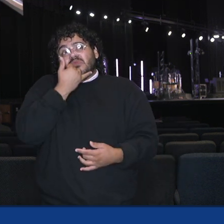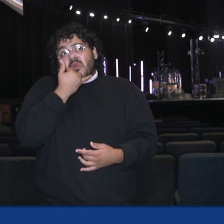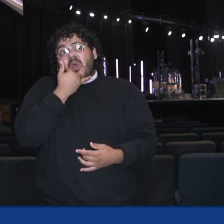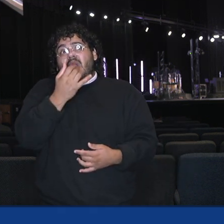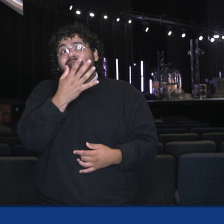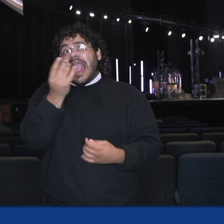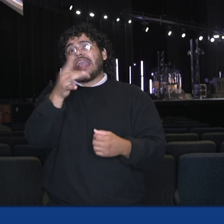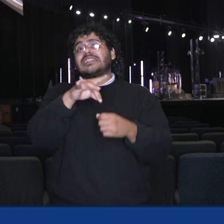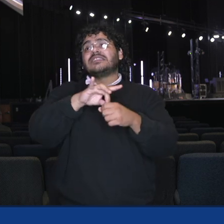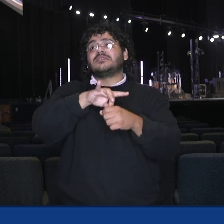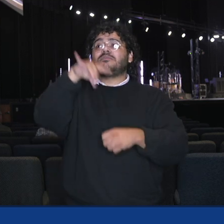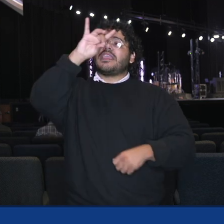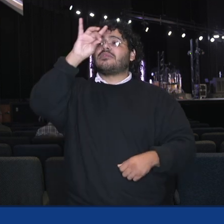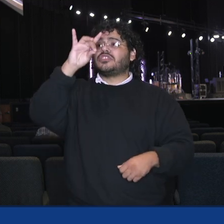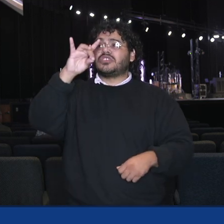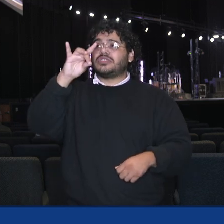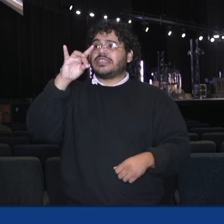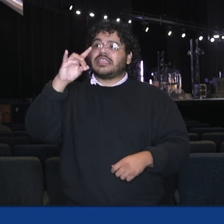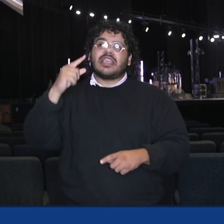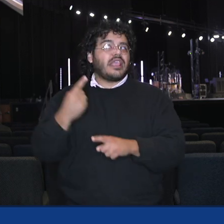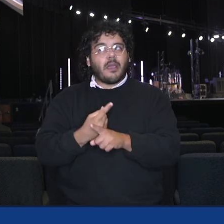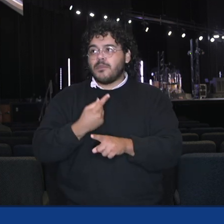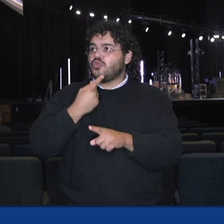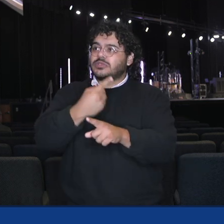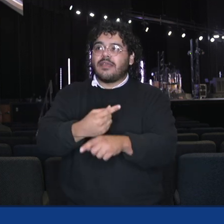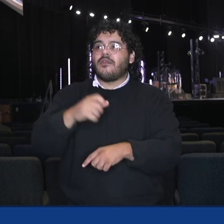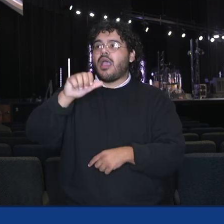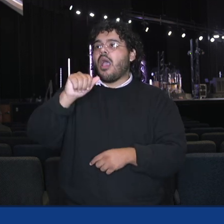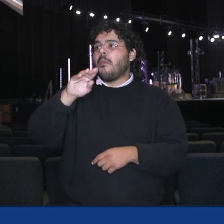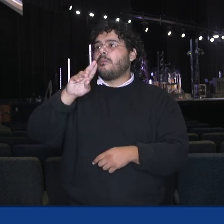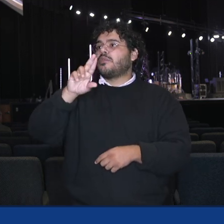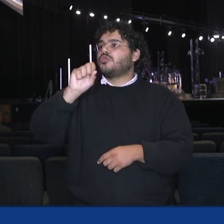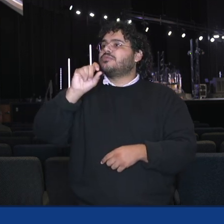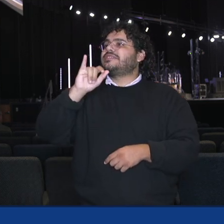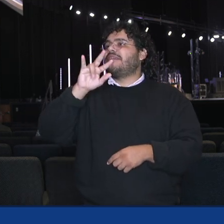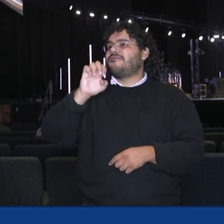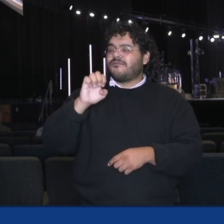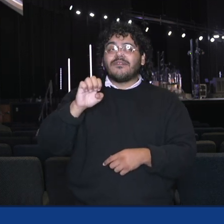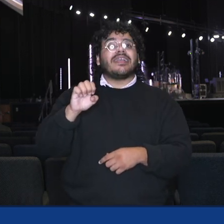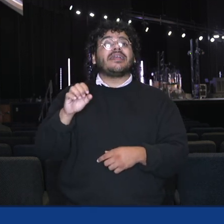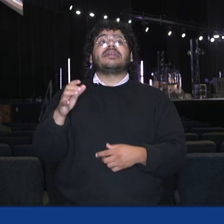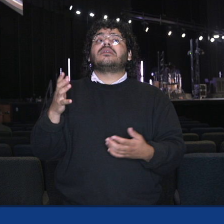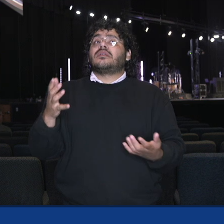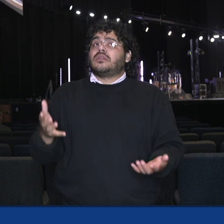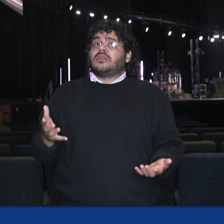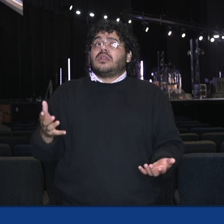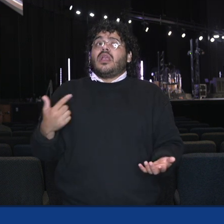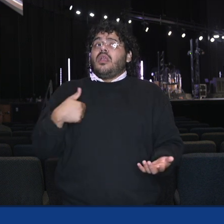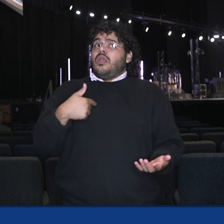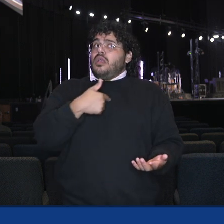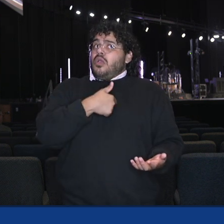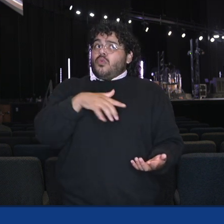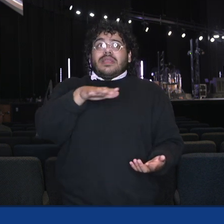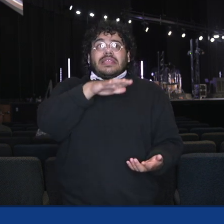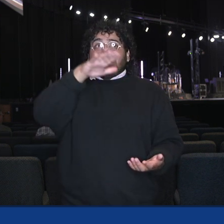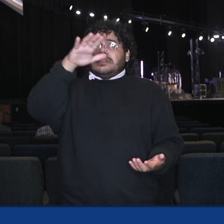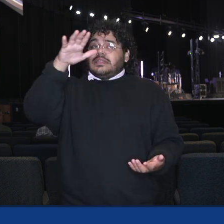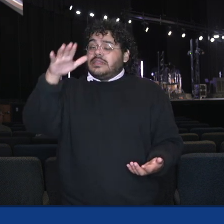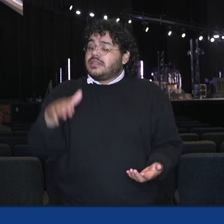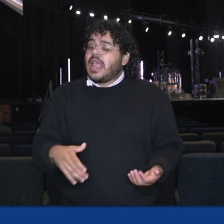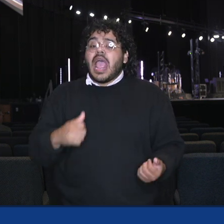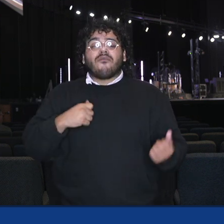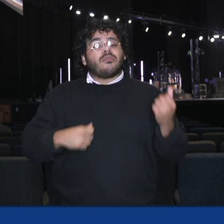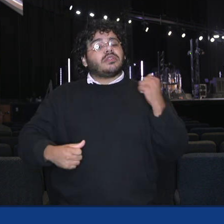abusive. What we never do, friends, is pretend to know things that